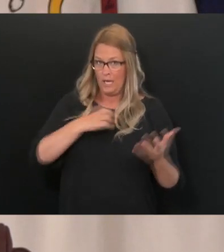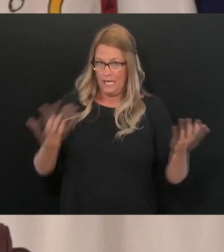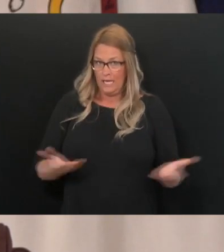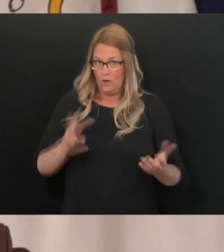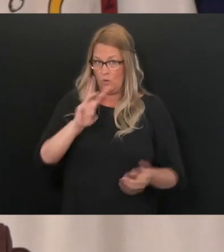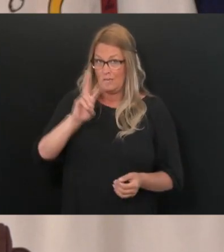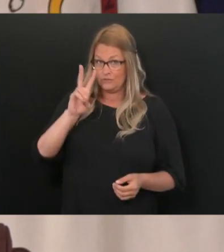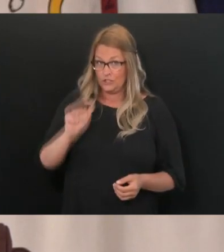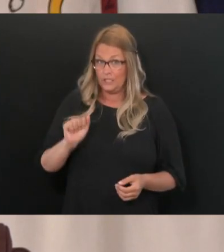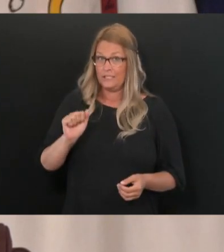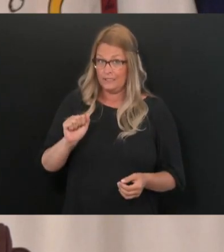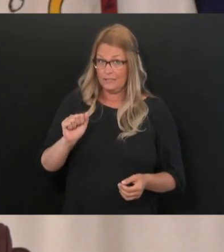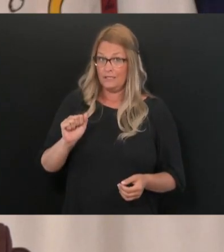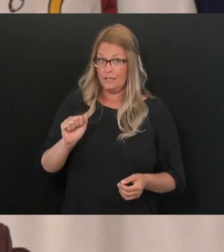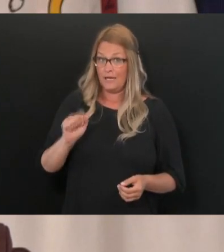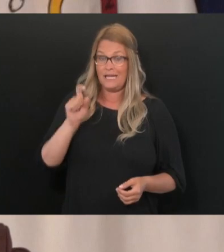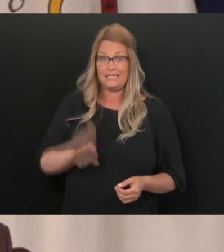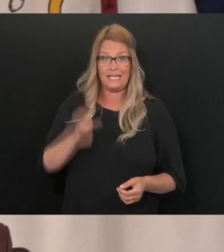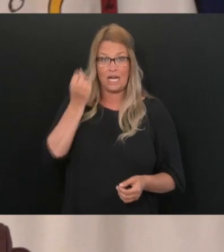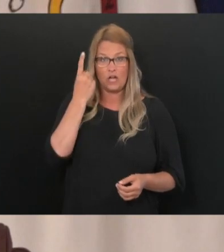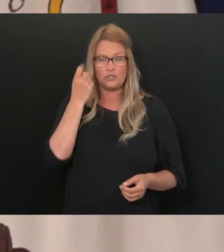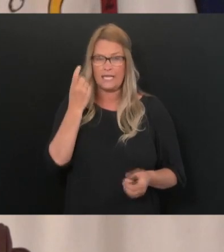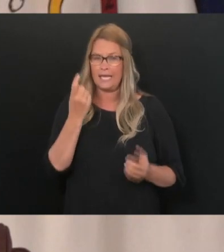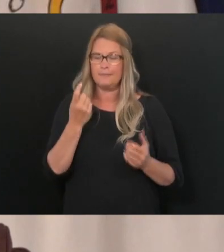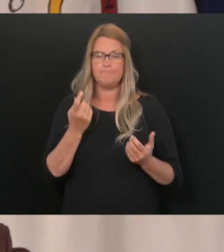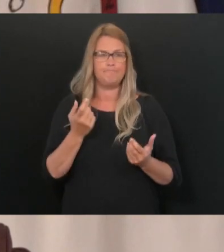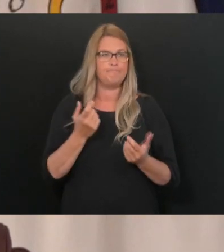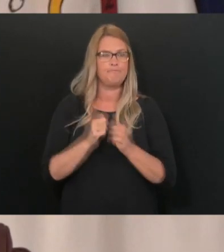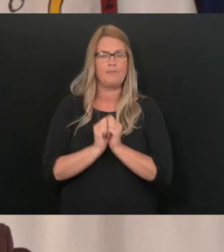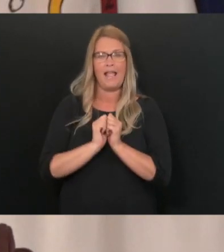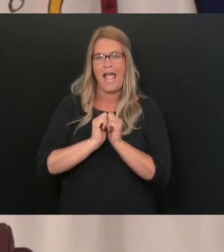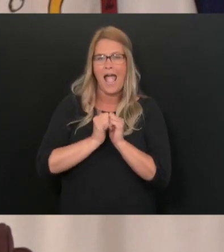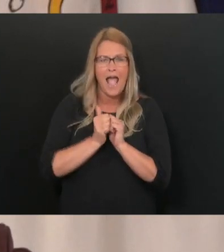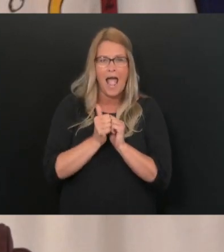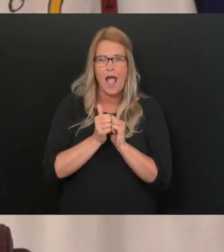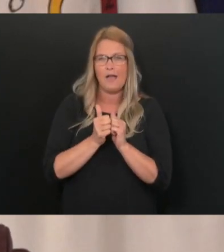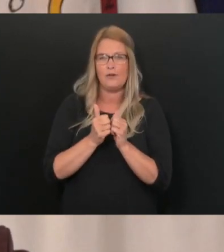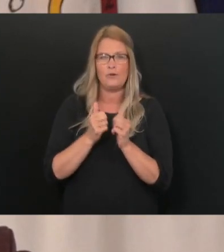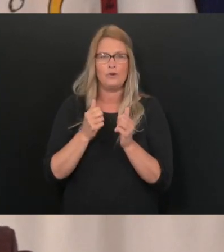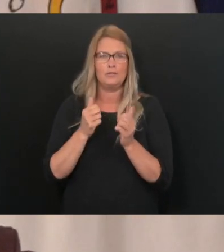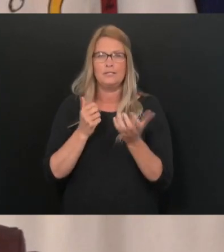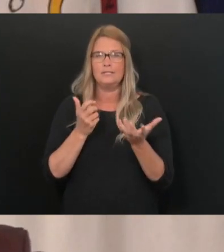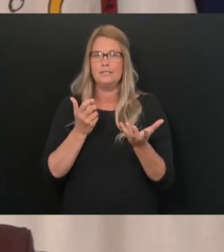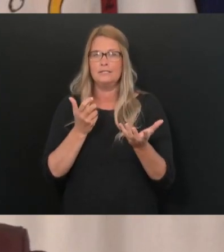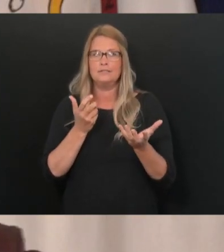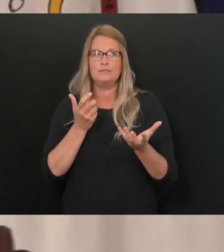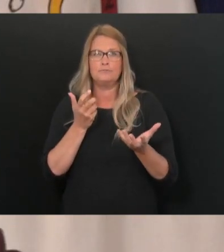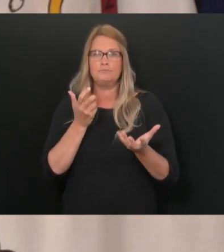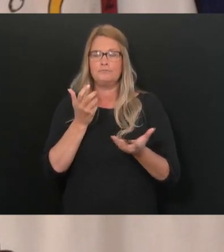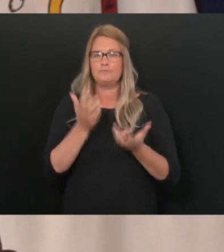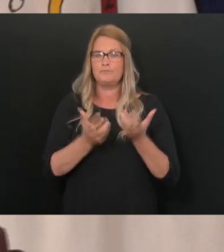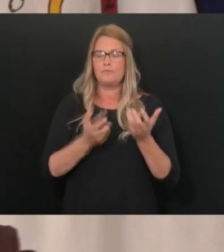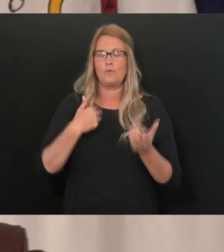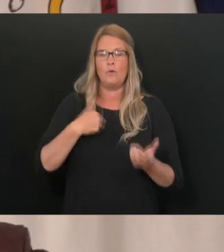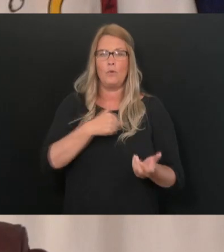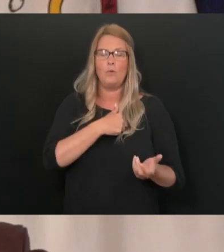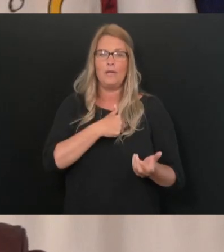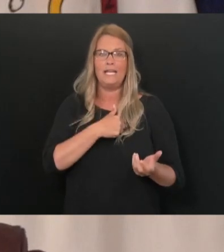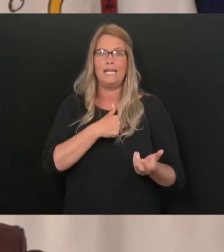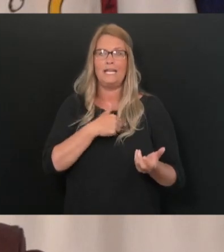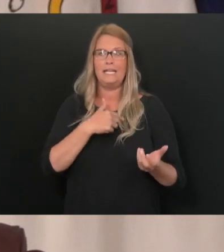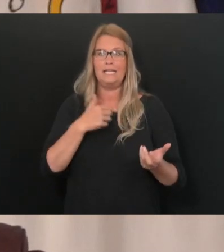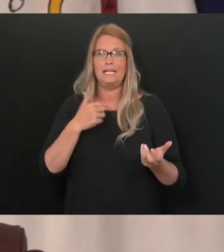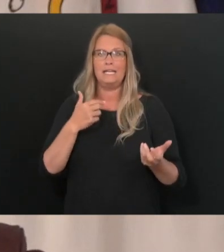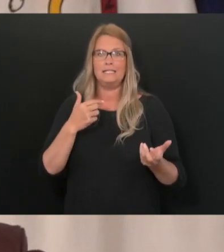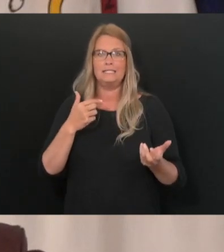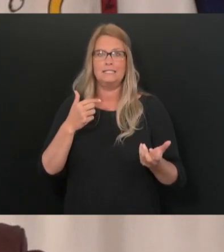just this as West Virginians, or some way, somehow, we have got to understand that we as West Virginia